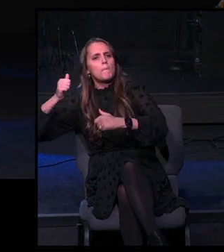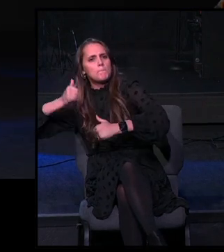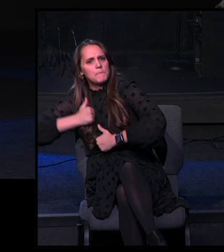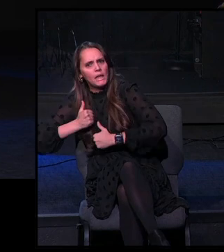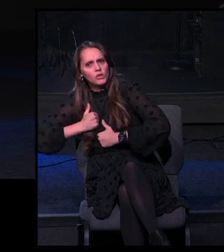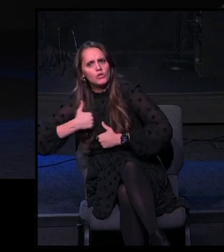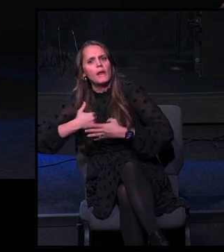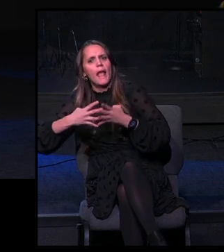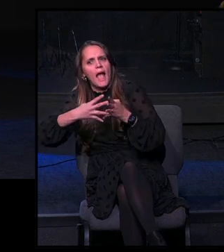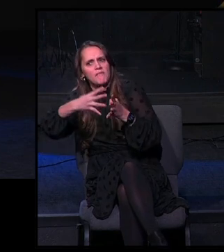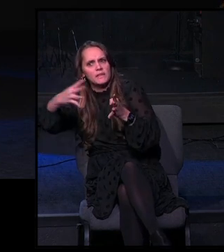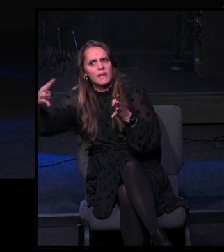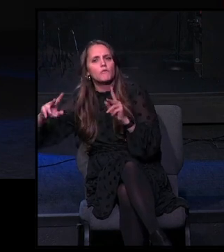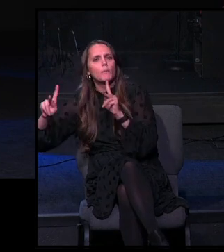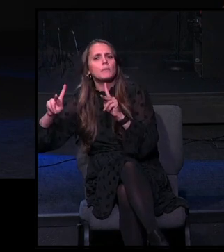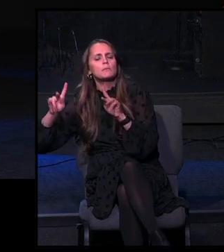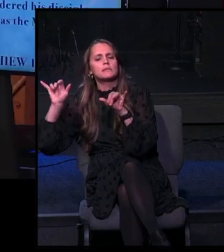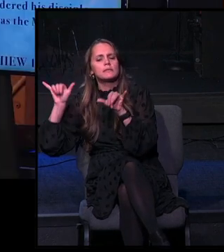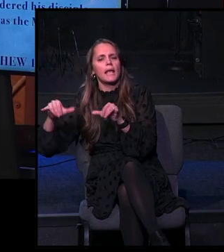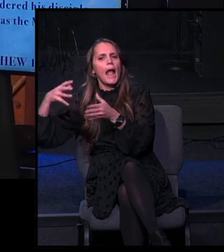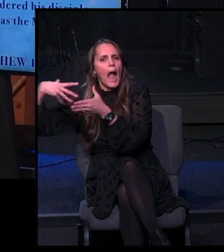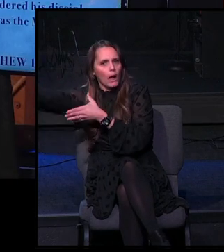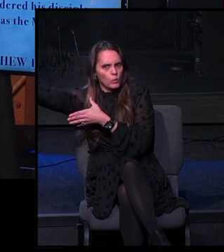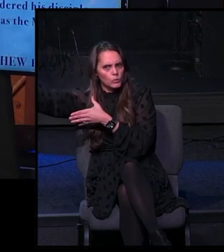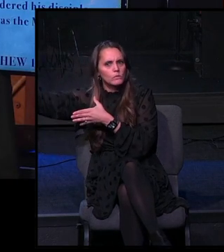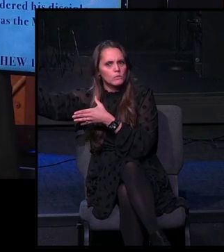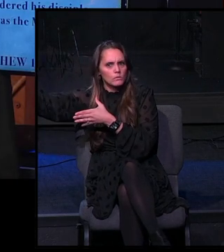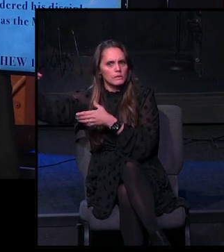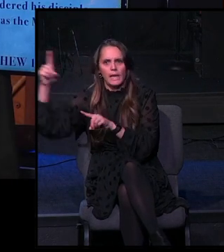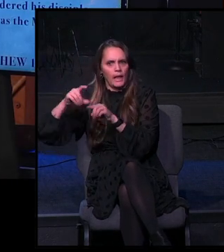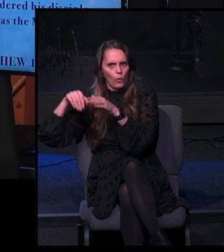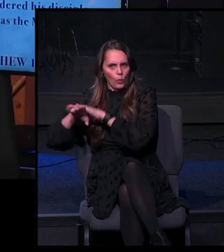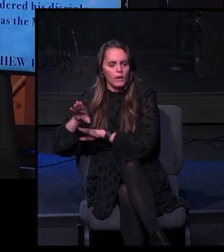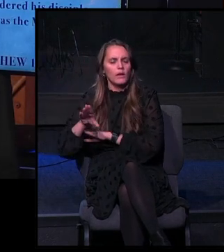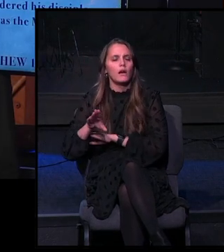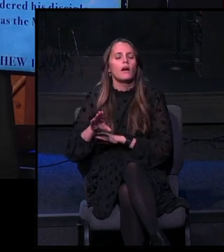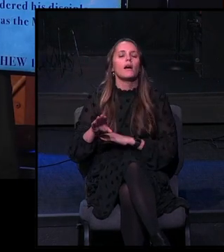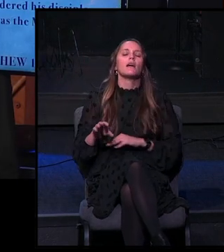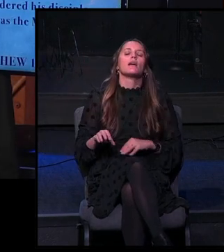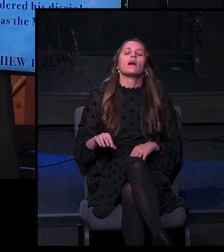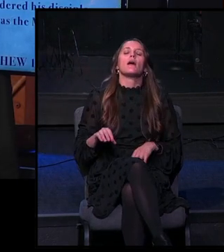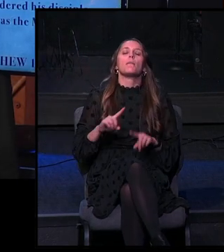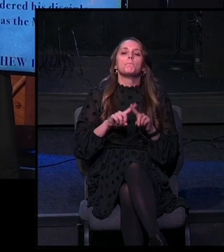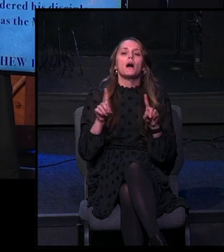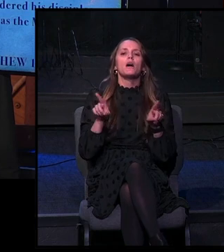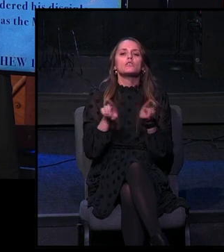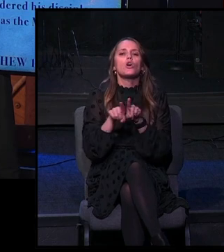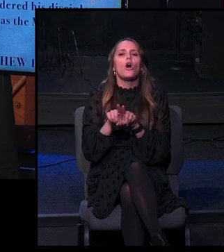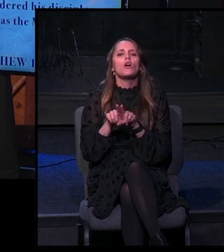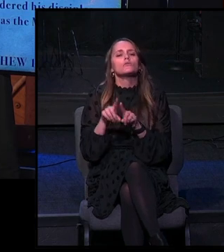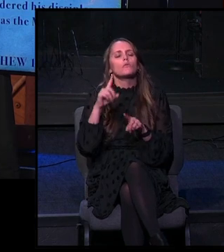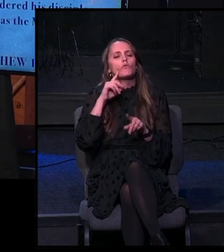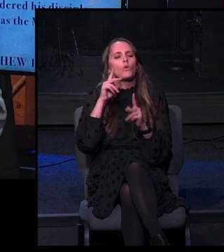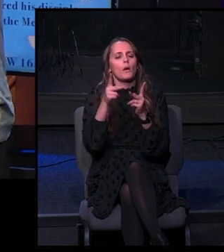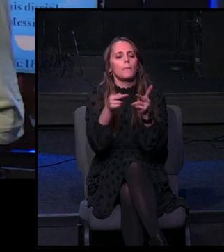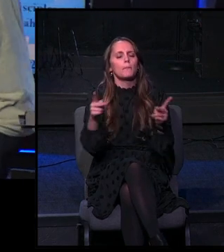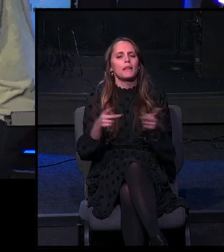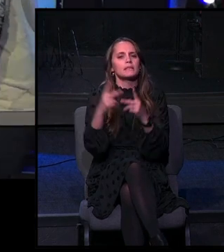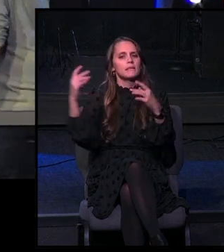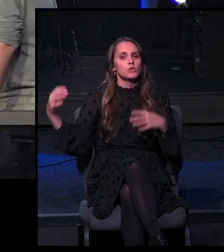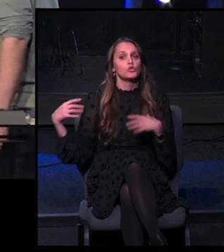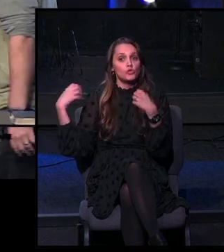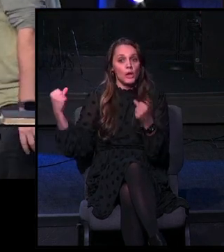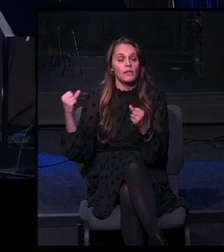a unique purpose. It was often a place of strength. Jesus looks at his church. He looks at his disciples, looks at his people, and he